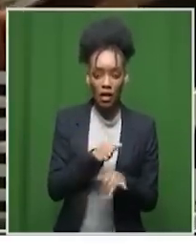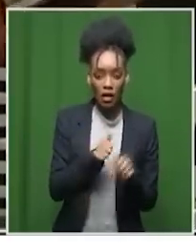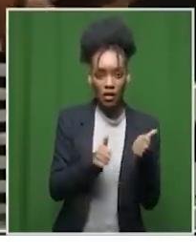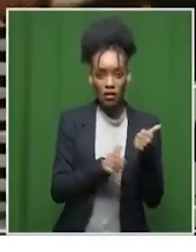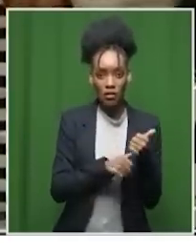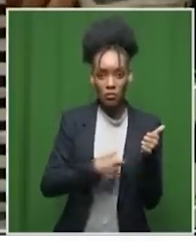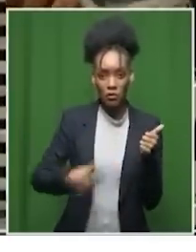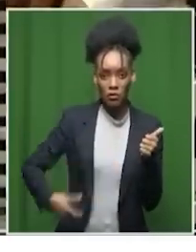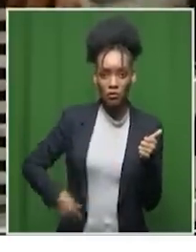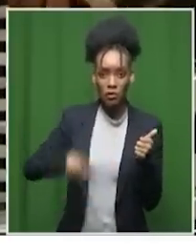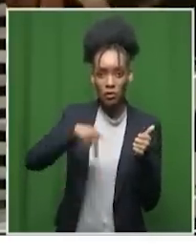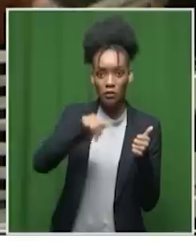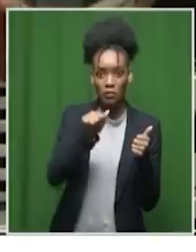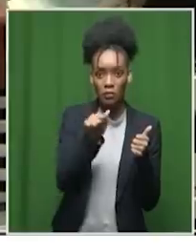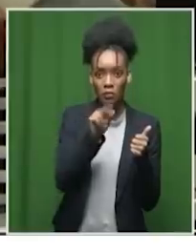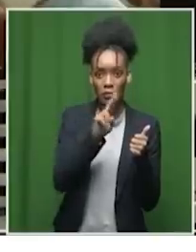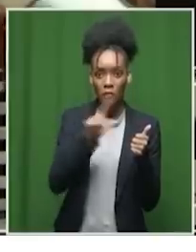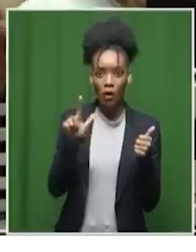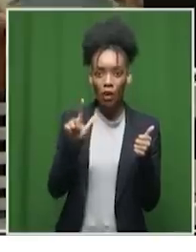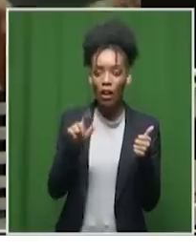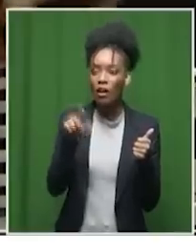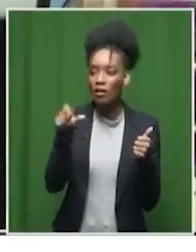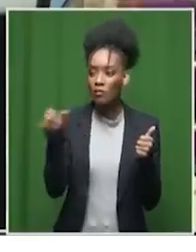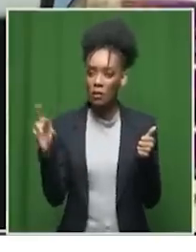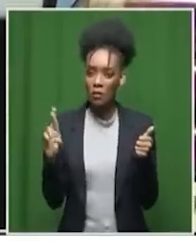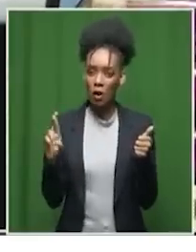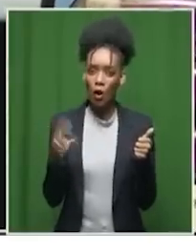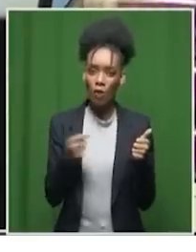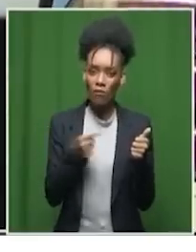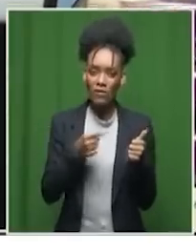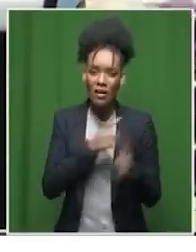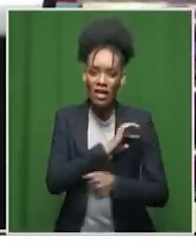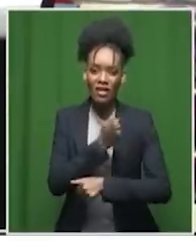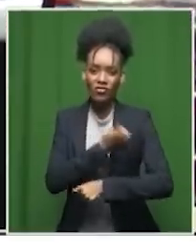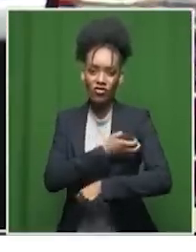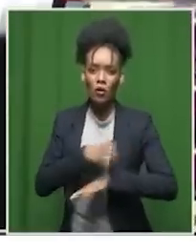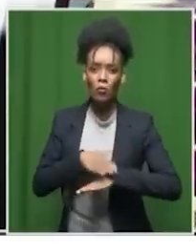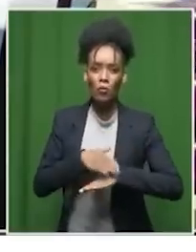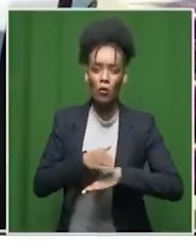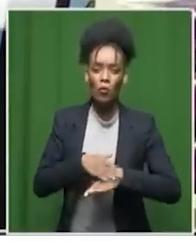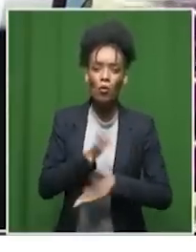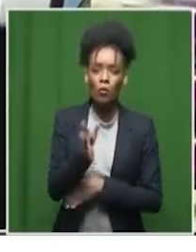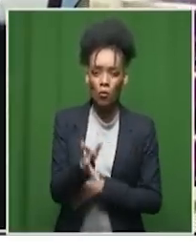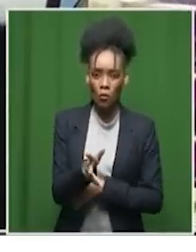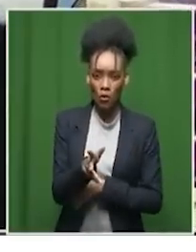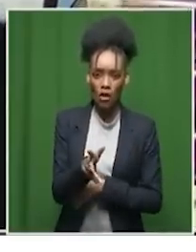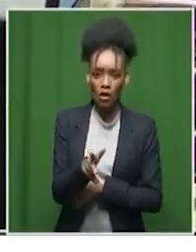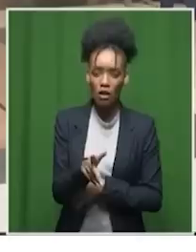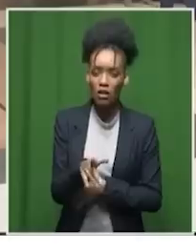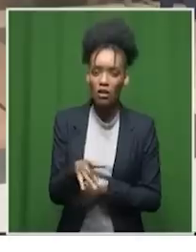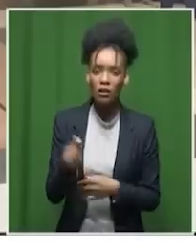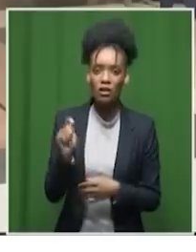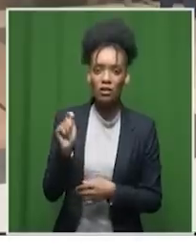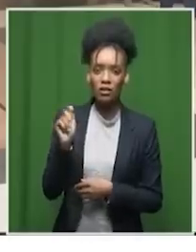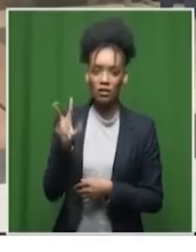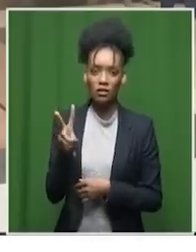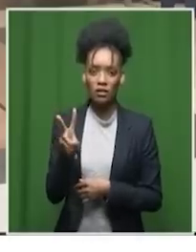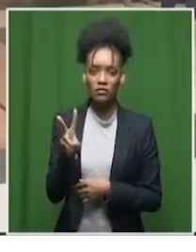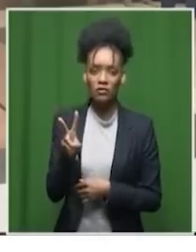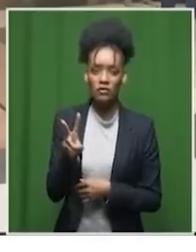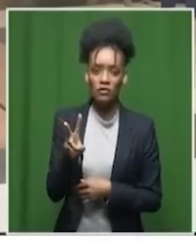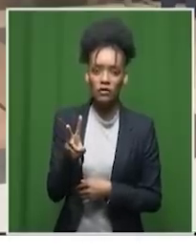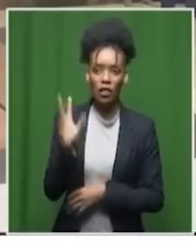Mashatile, will be more energetic. He will not come in front of viewers and on TV looking